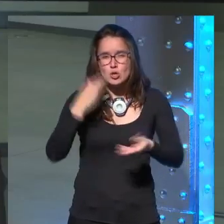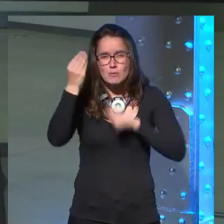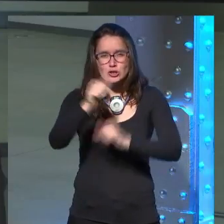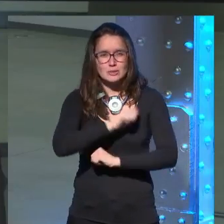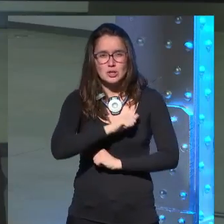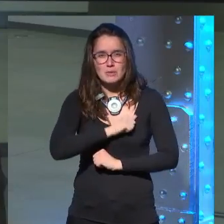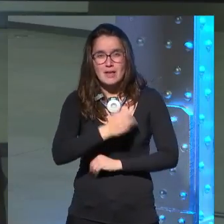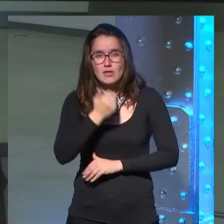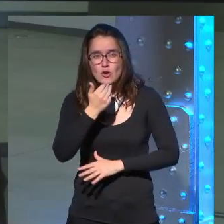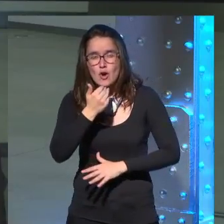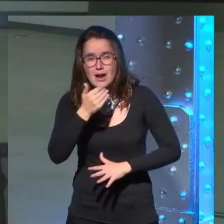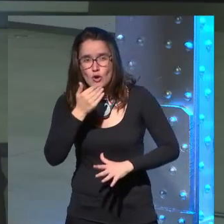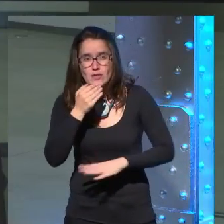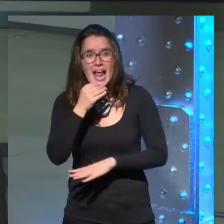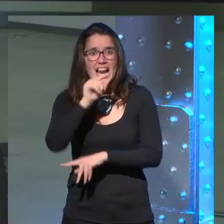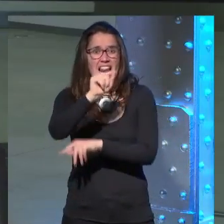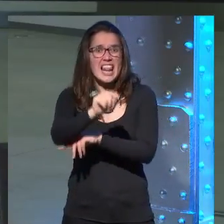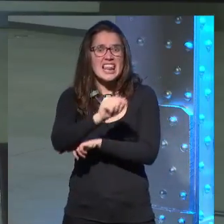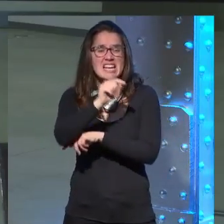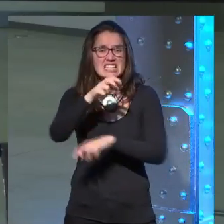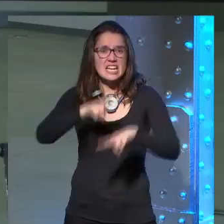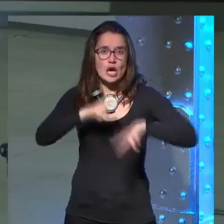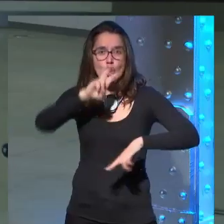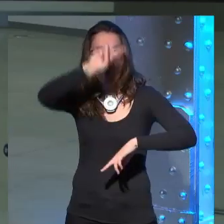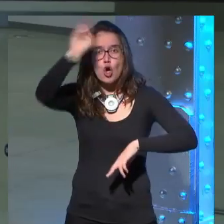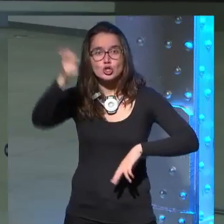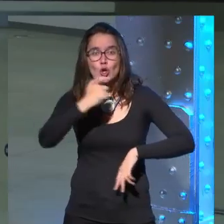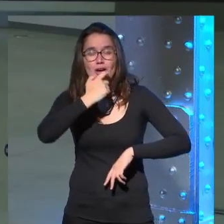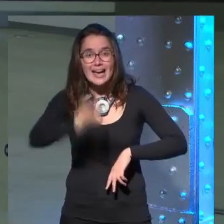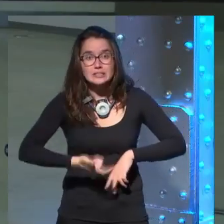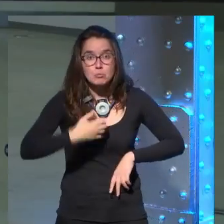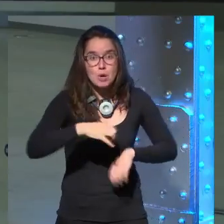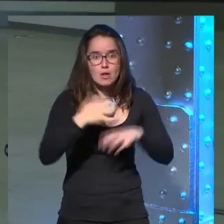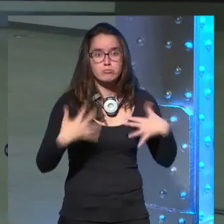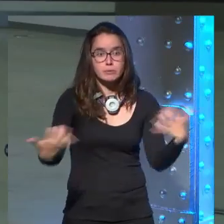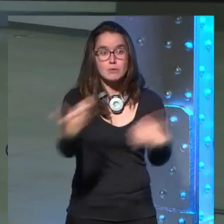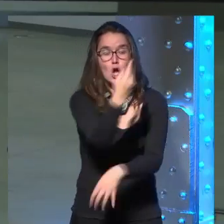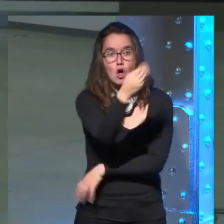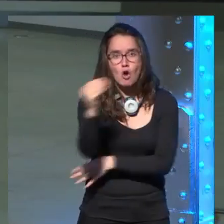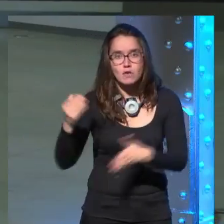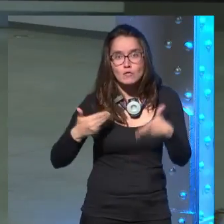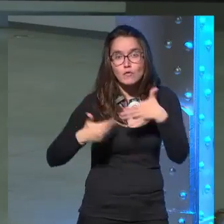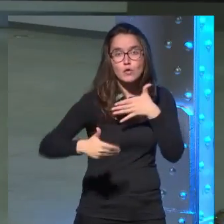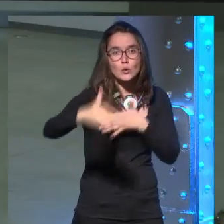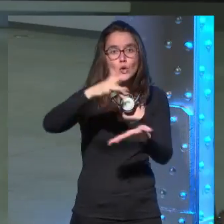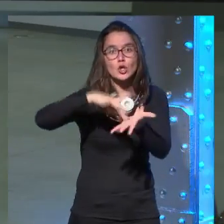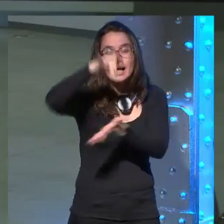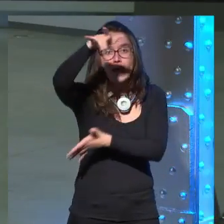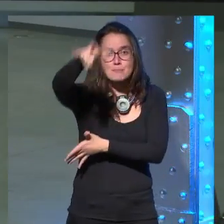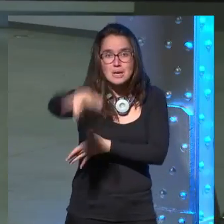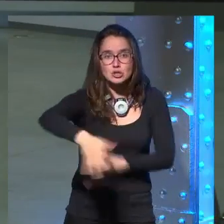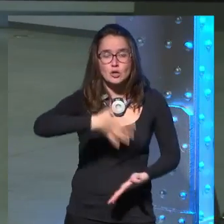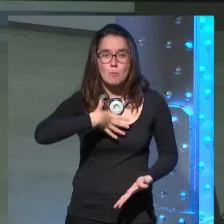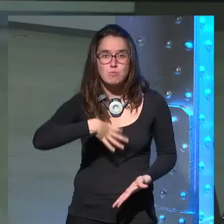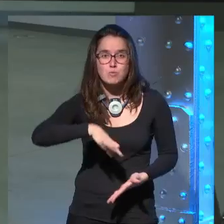another Einstein, and maybe one of the young people in this room will be the person who will overturn our complacency, our kind